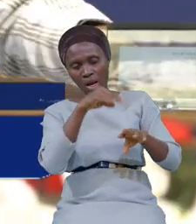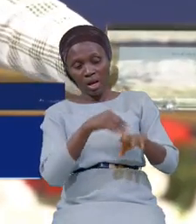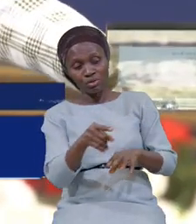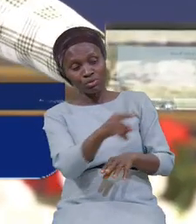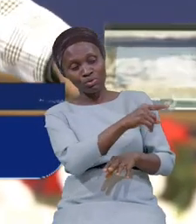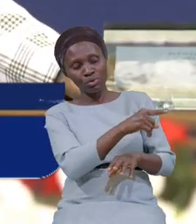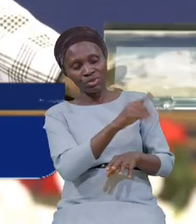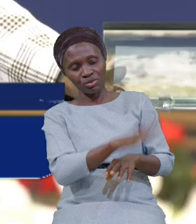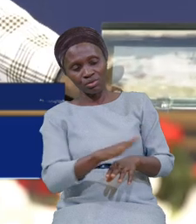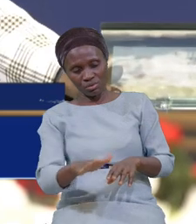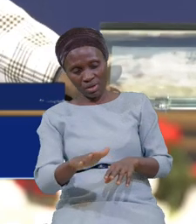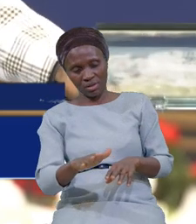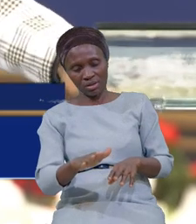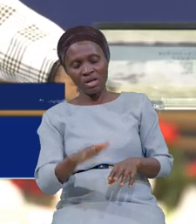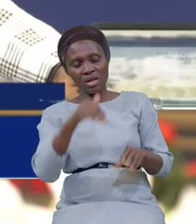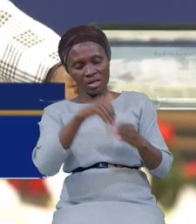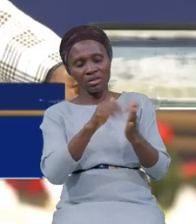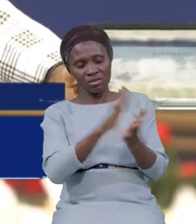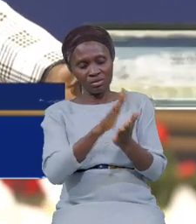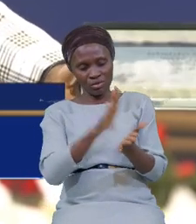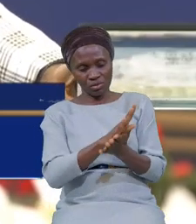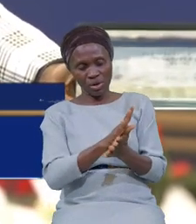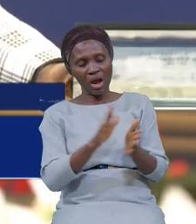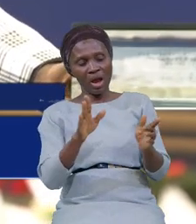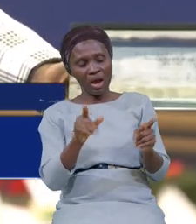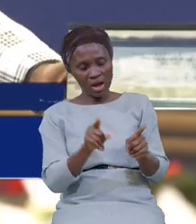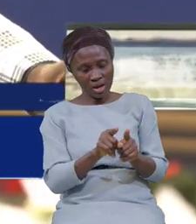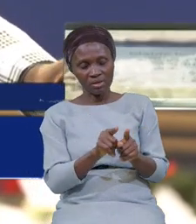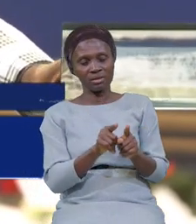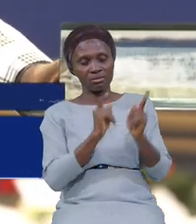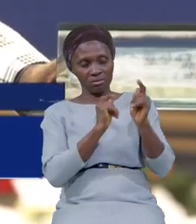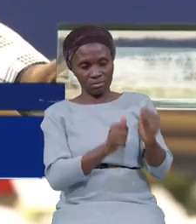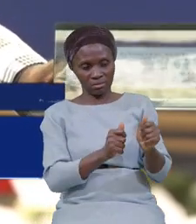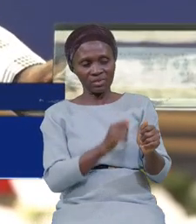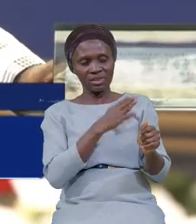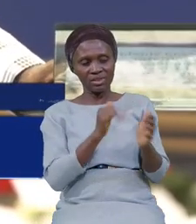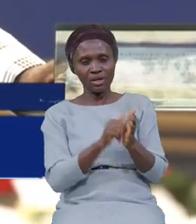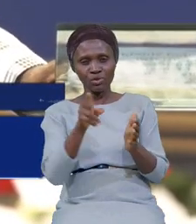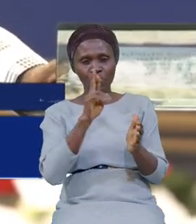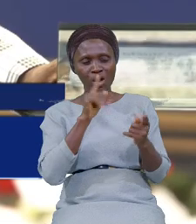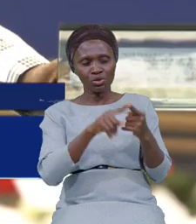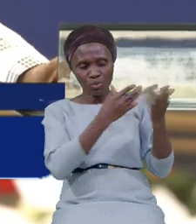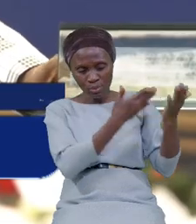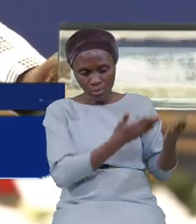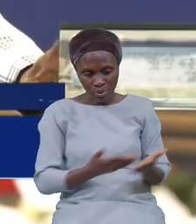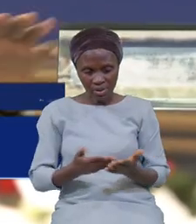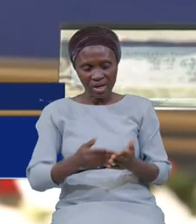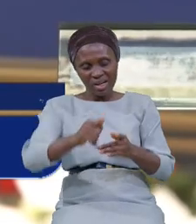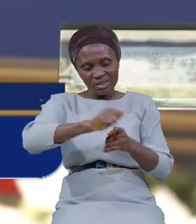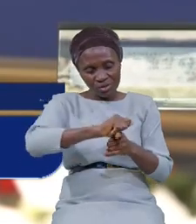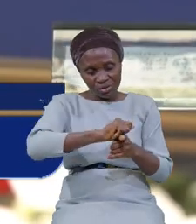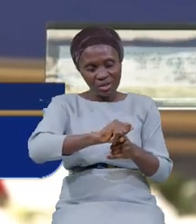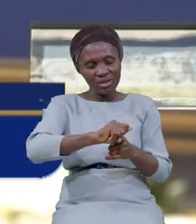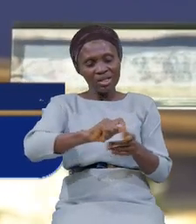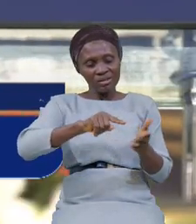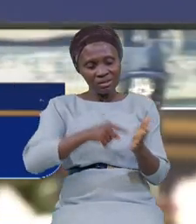God, and you are to train this child. Bring up this child for the future calling. Are you